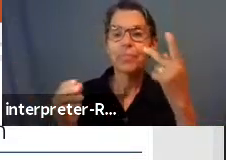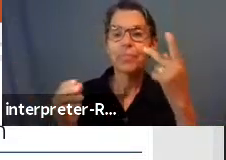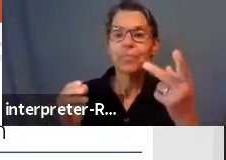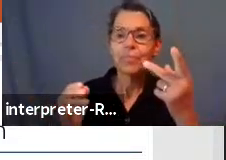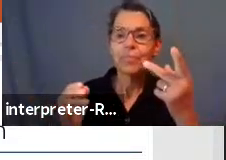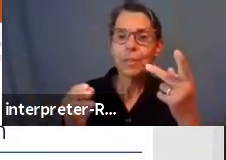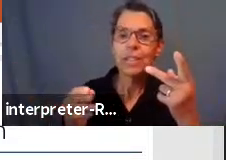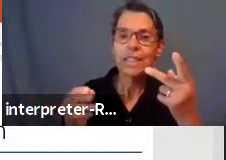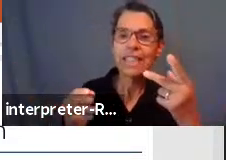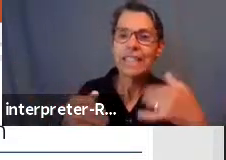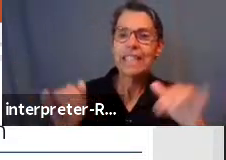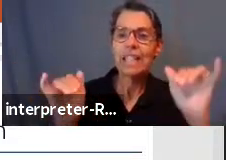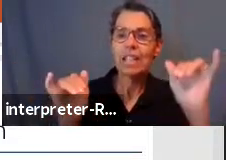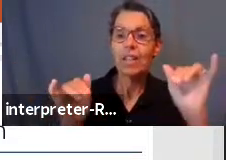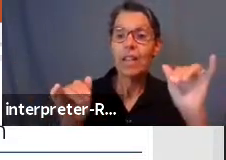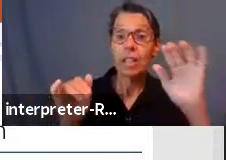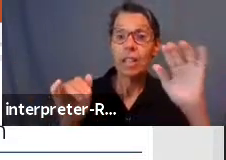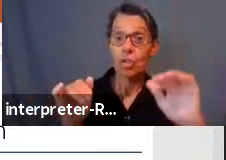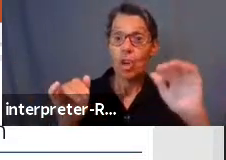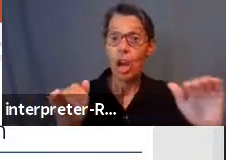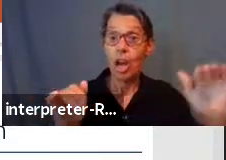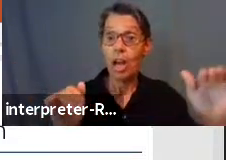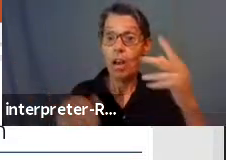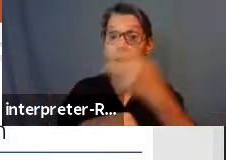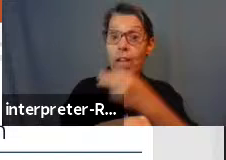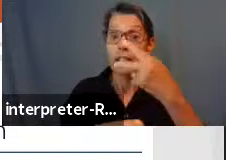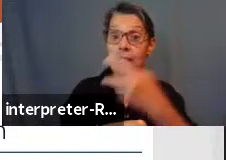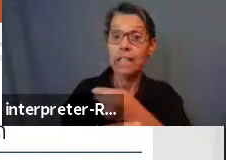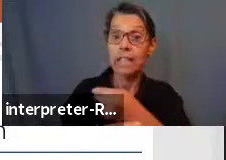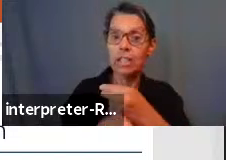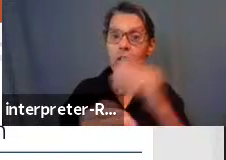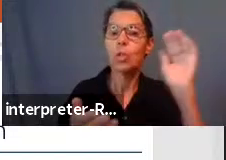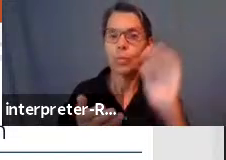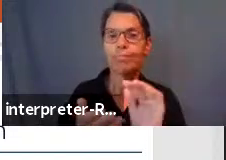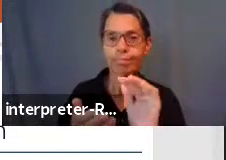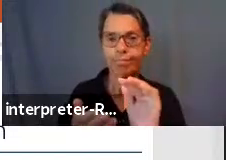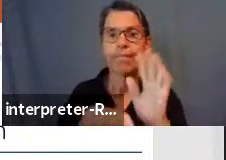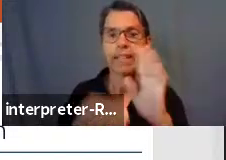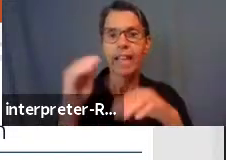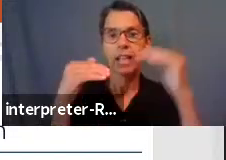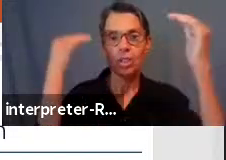vaccination rate is much slower than adults. Next slide, please.